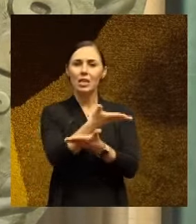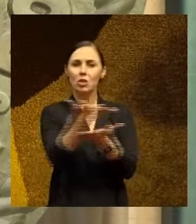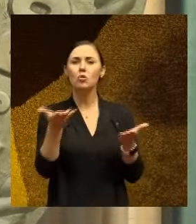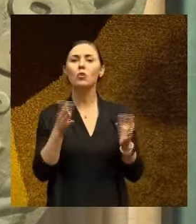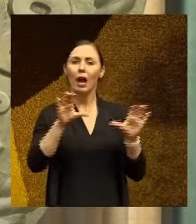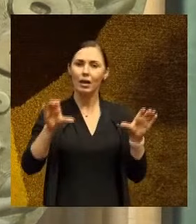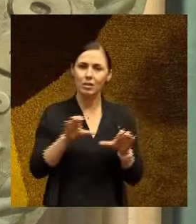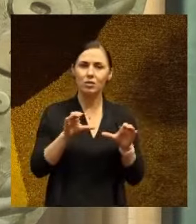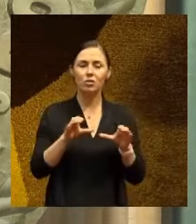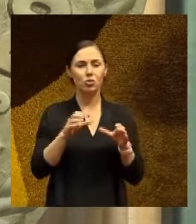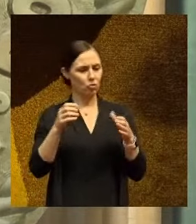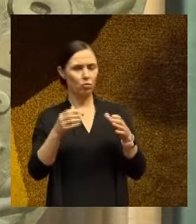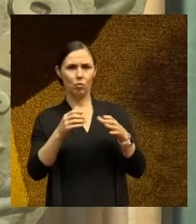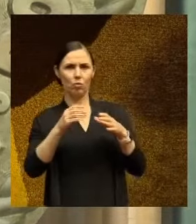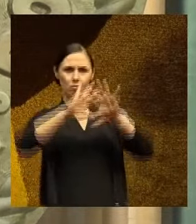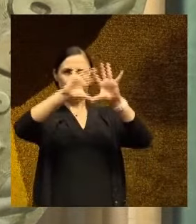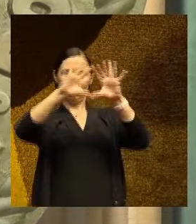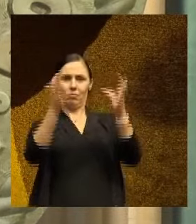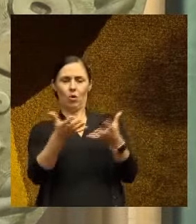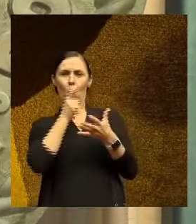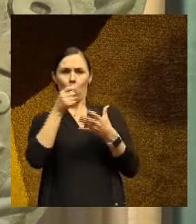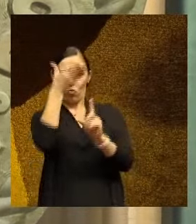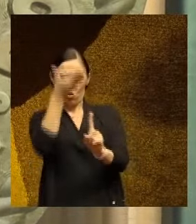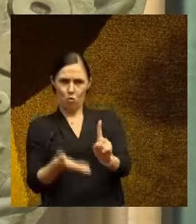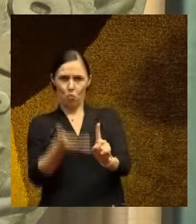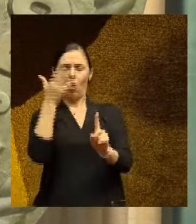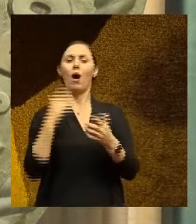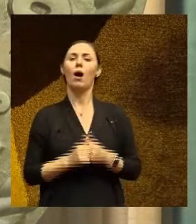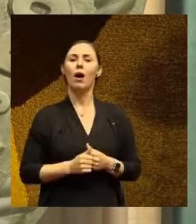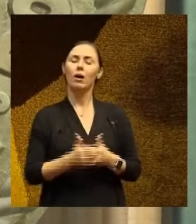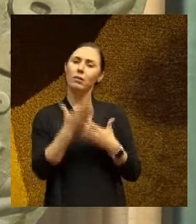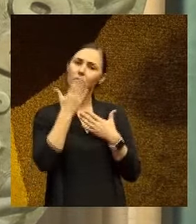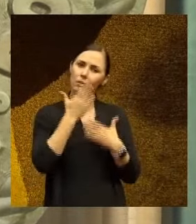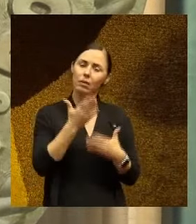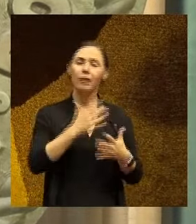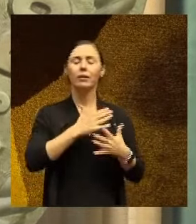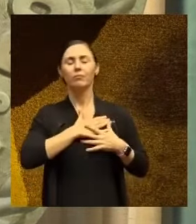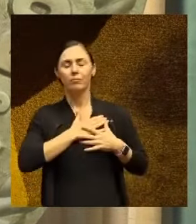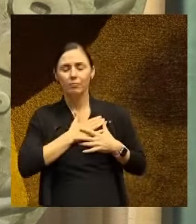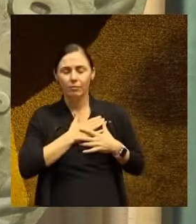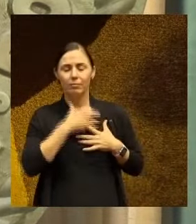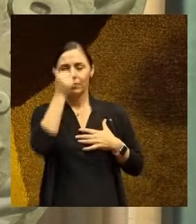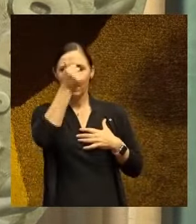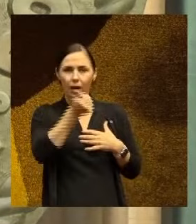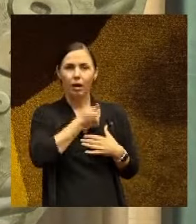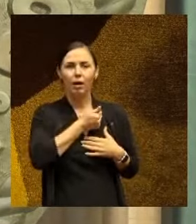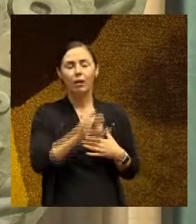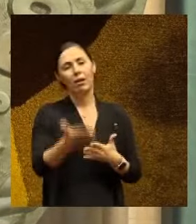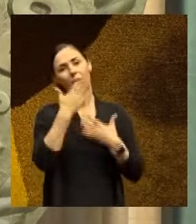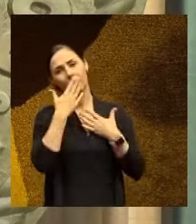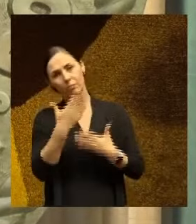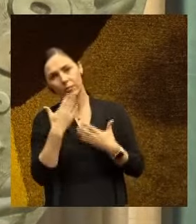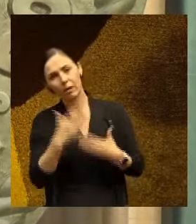are, my thanks and deeply felt aloha. Mahalo.